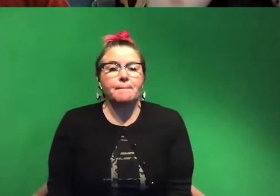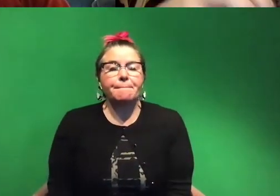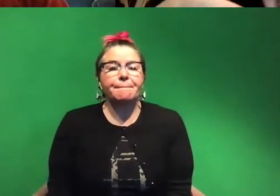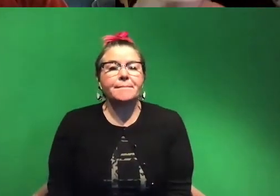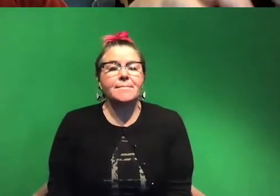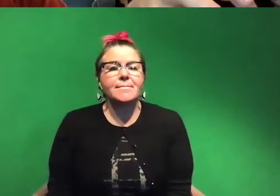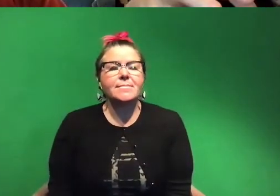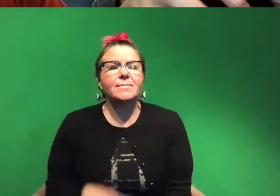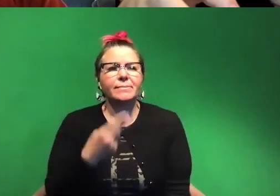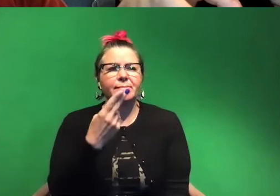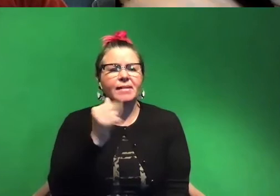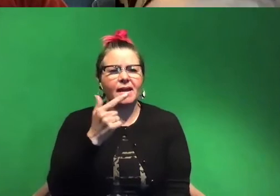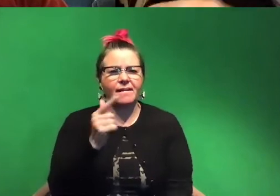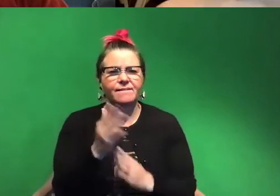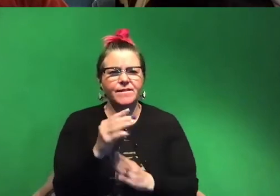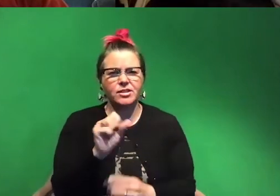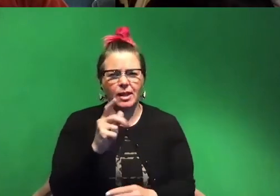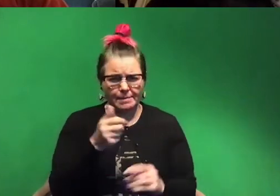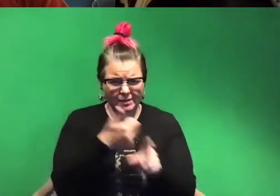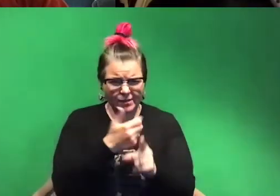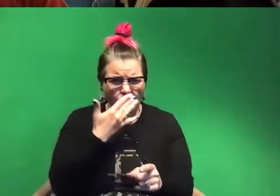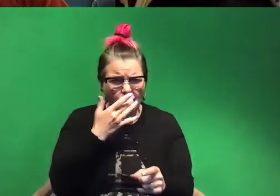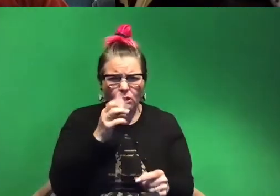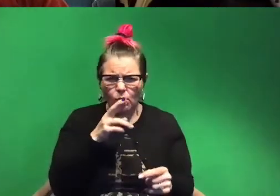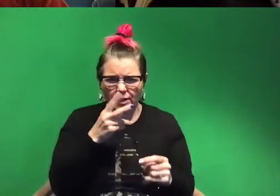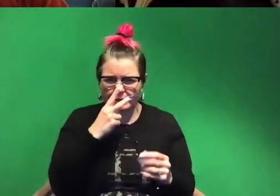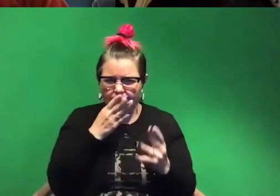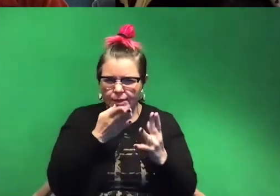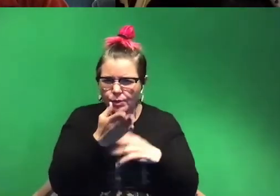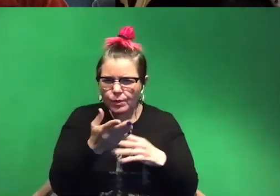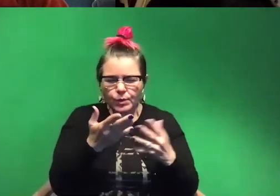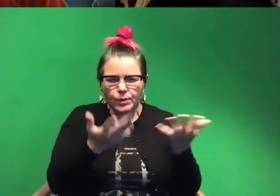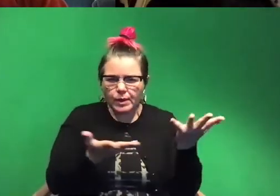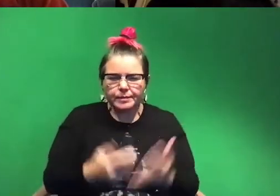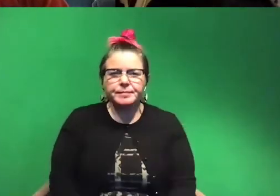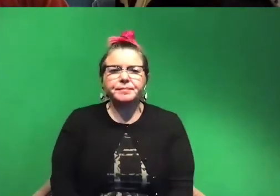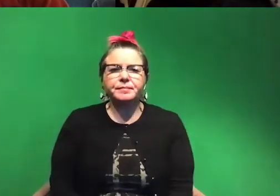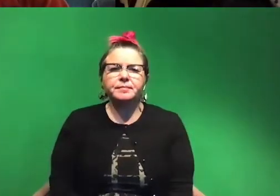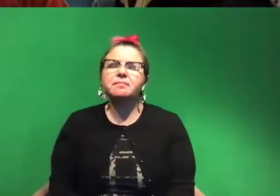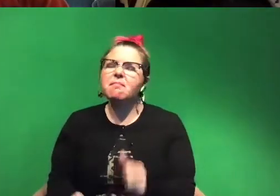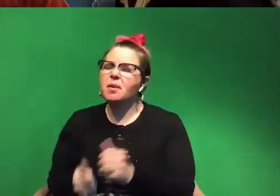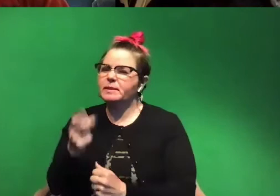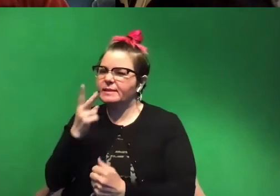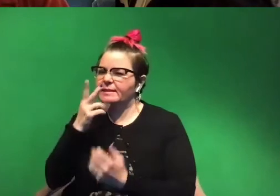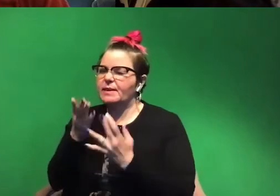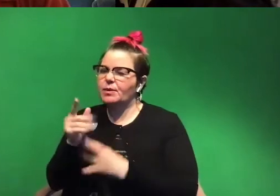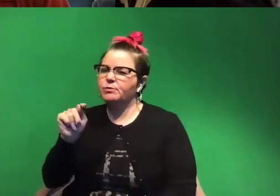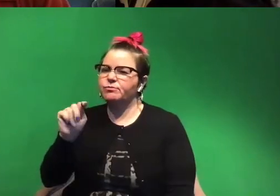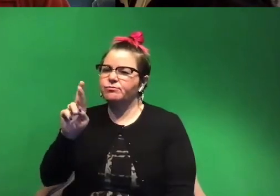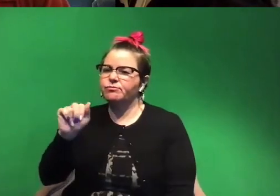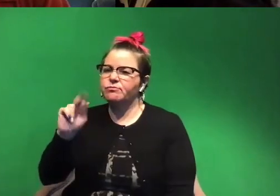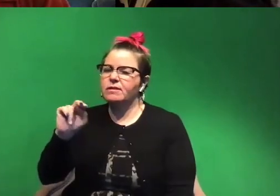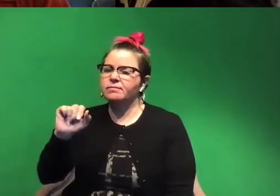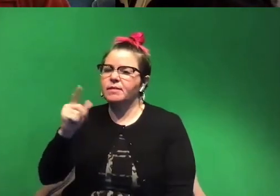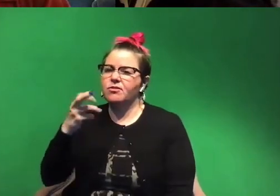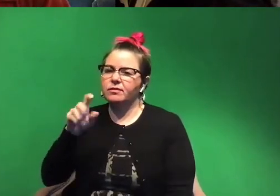Is hagfish slime a color, or is it kind of translucent, transparent? It's mostly transparent, yeah. So